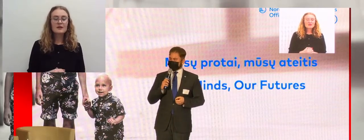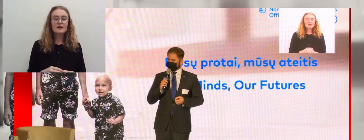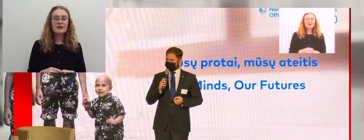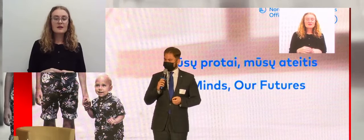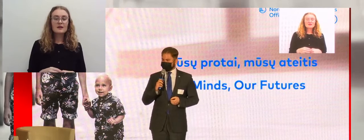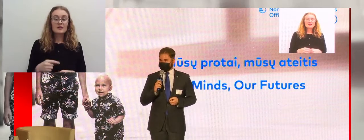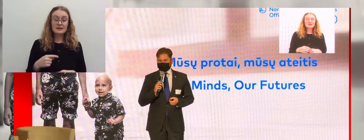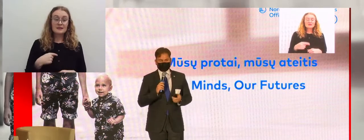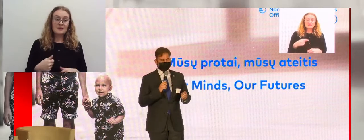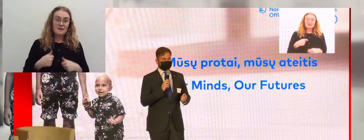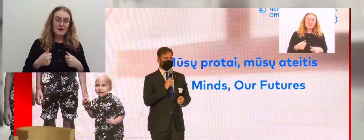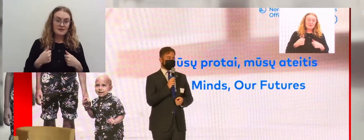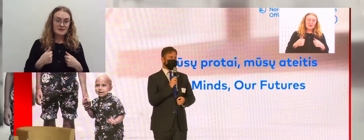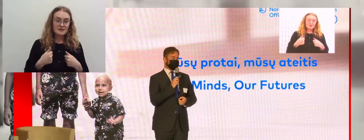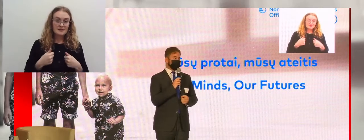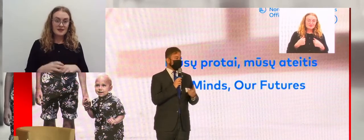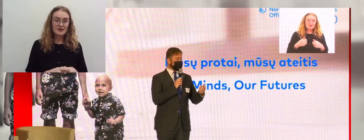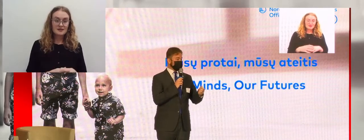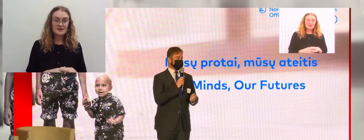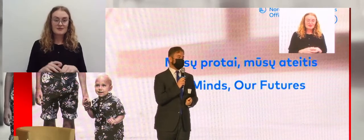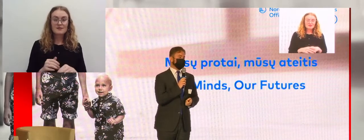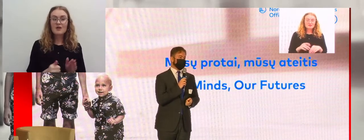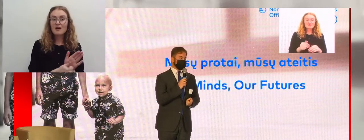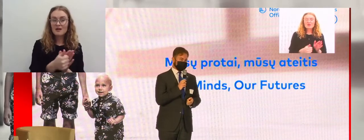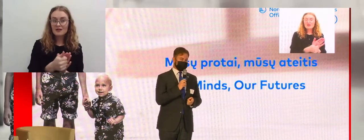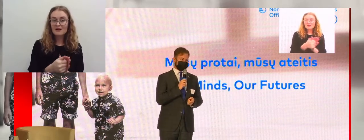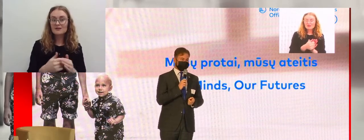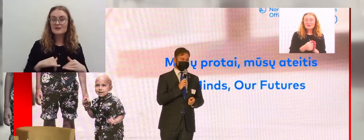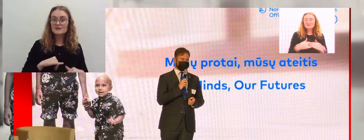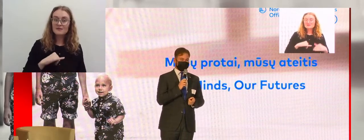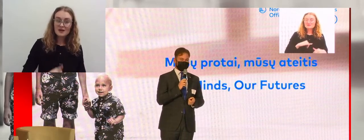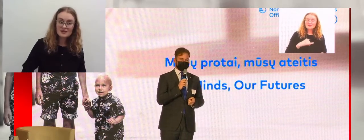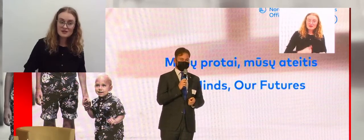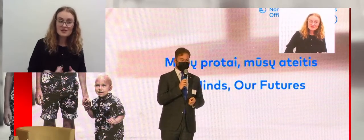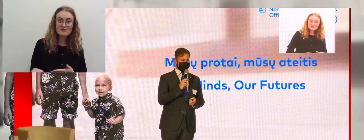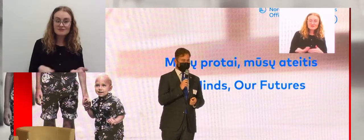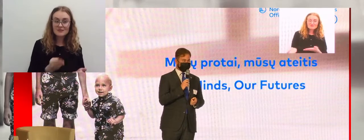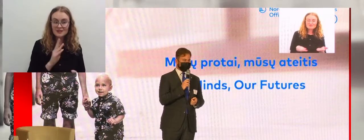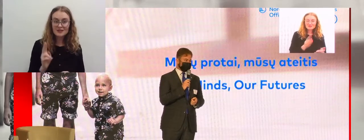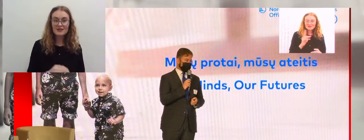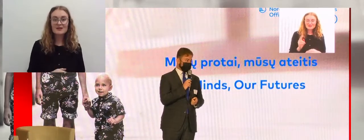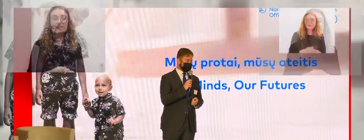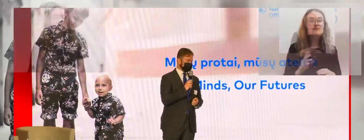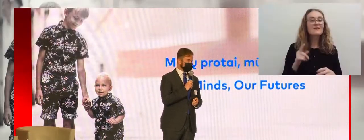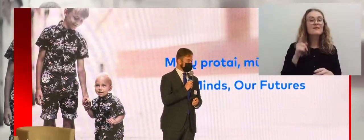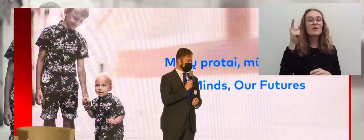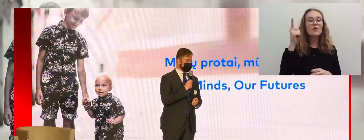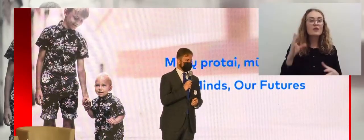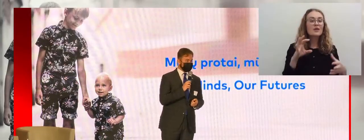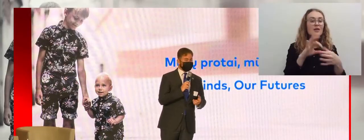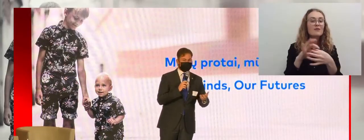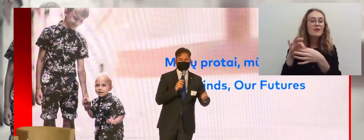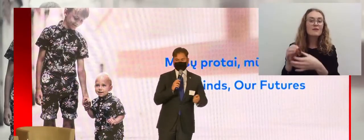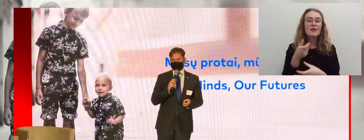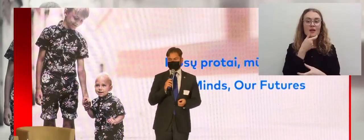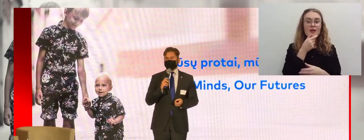Excellencies, dear guests, ladies and gentlemen, and those who are joining us at this conference from the comfort of their homes or their jobs,